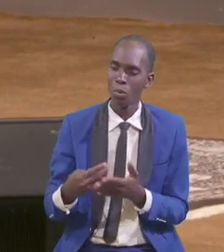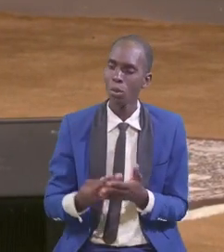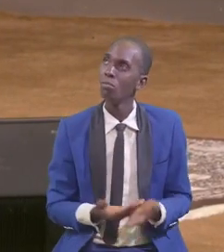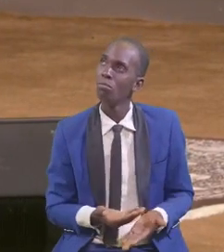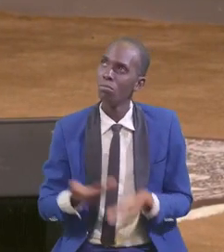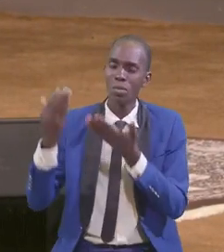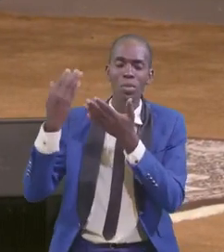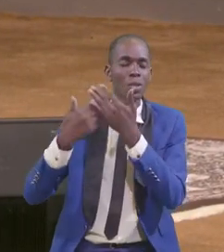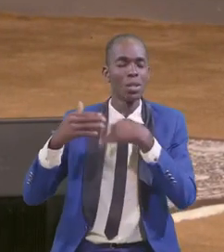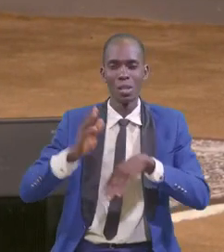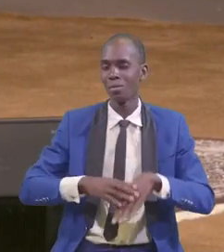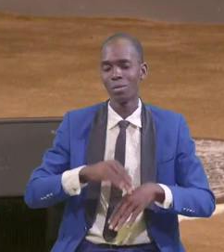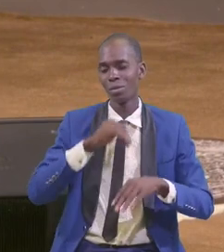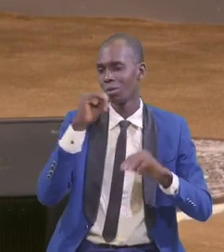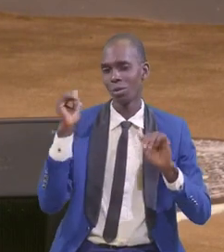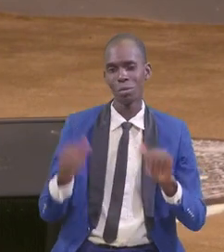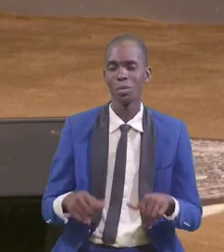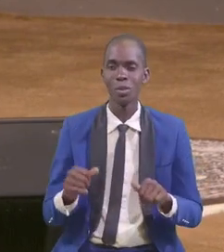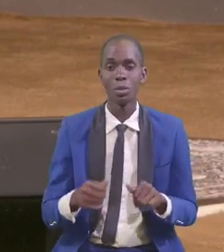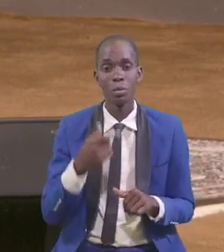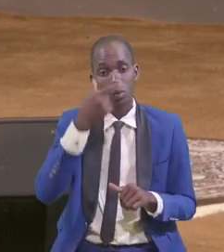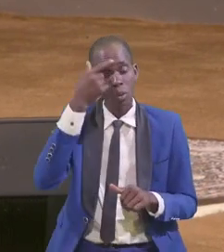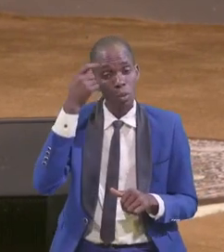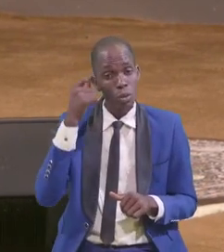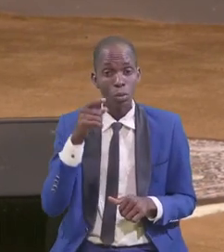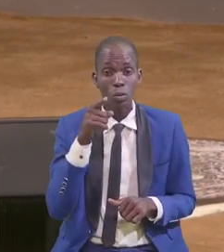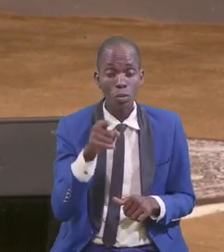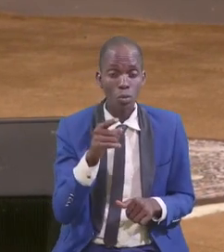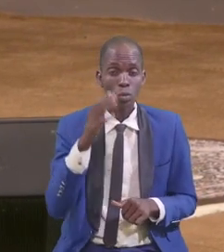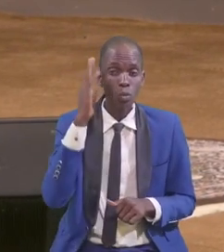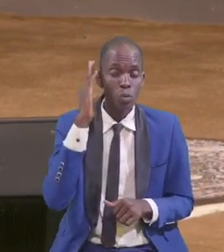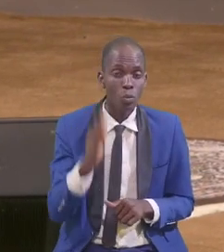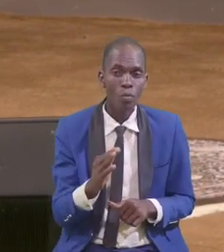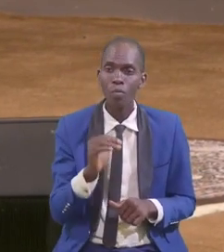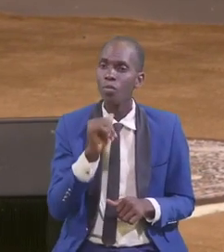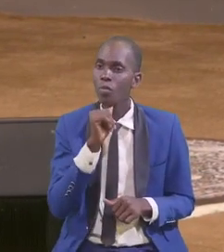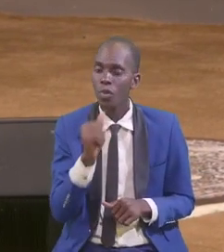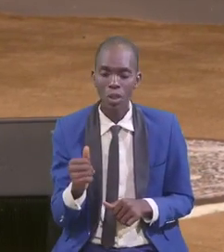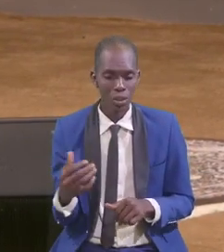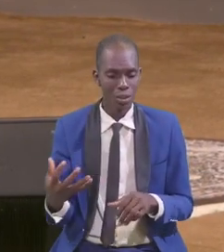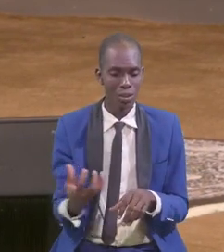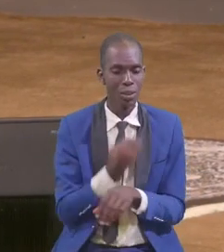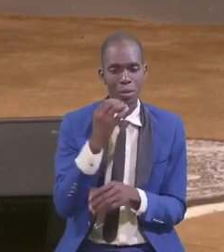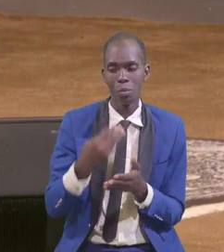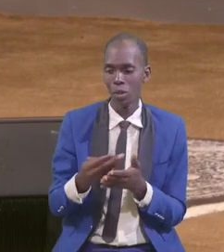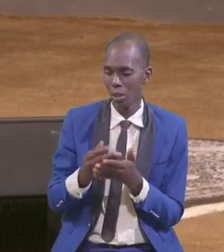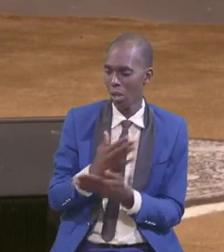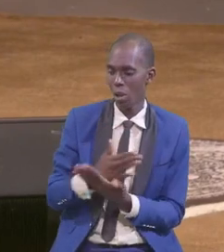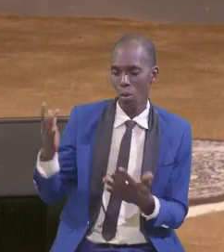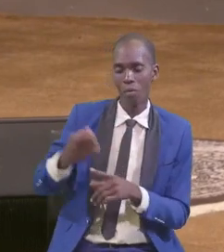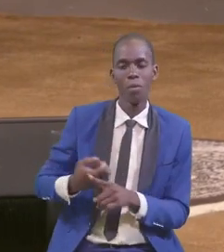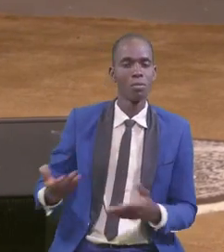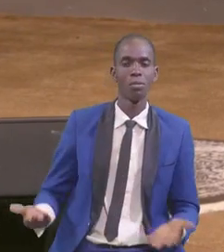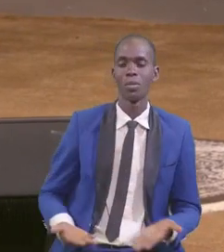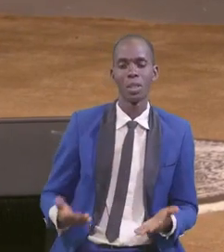all, because you will not take it away when the rapture comes at